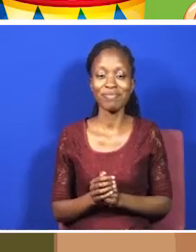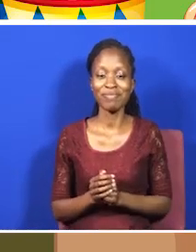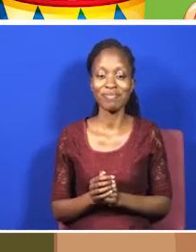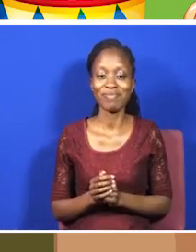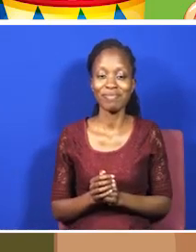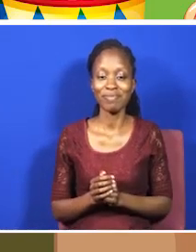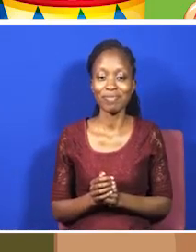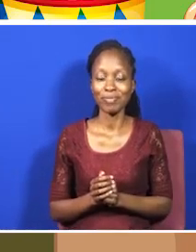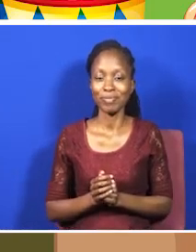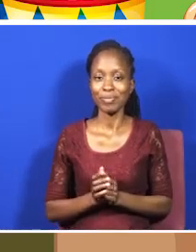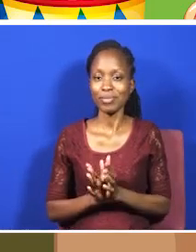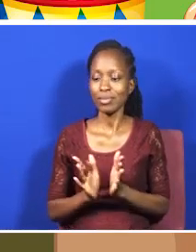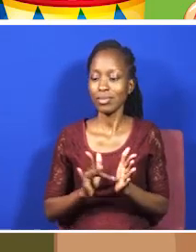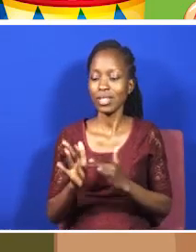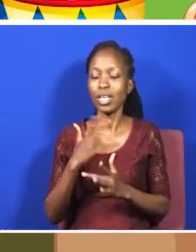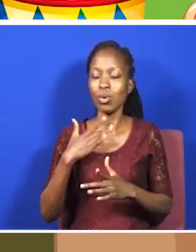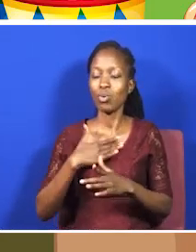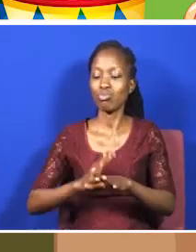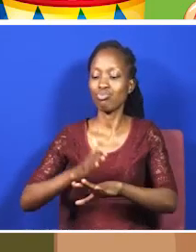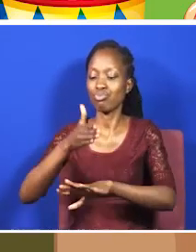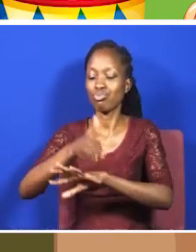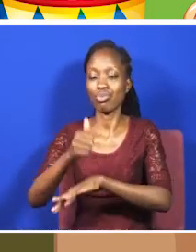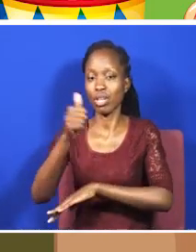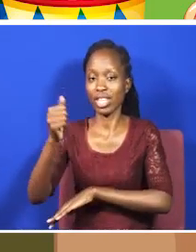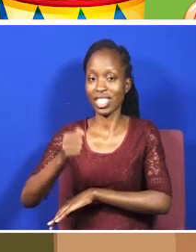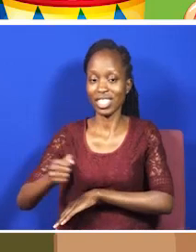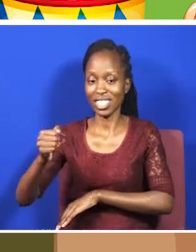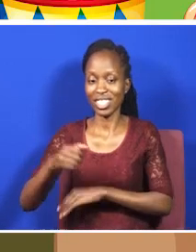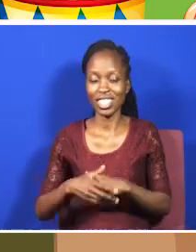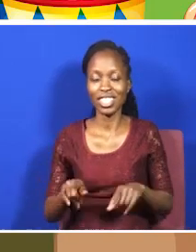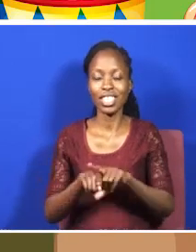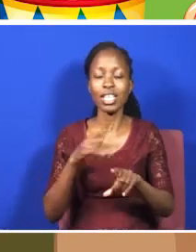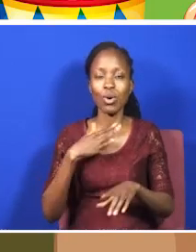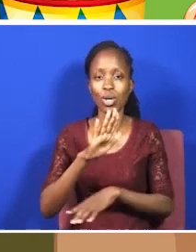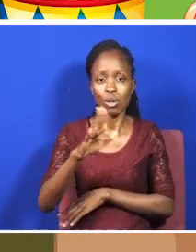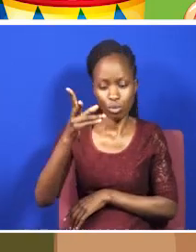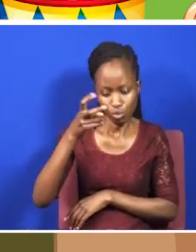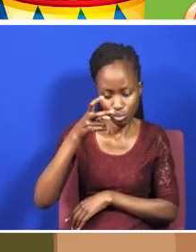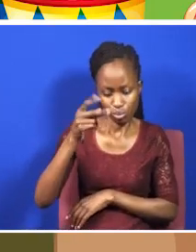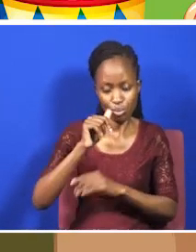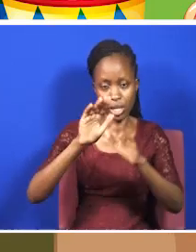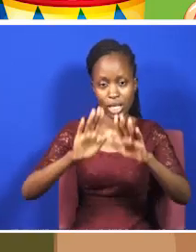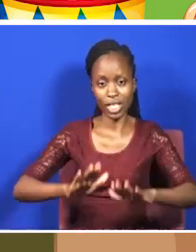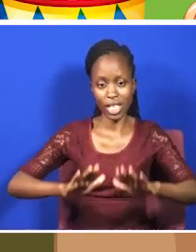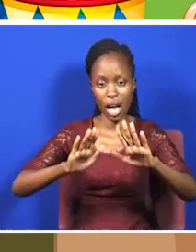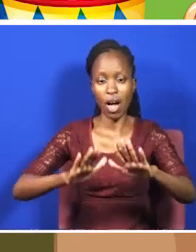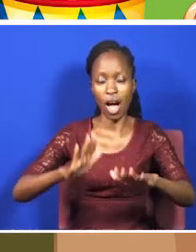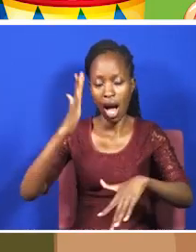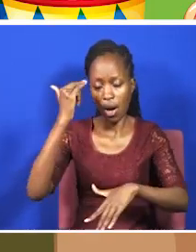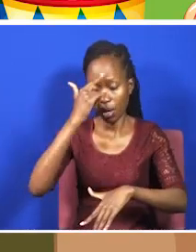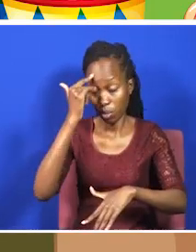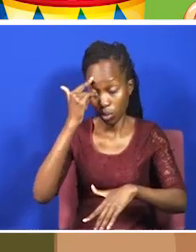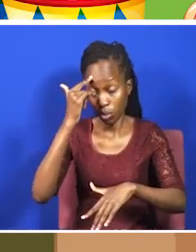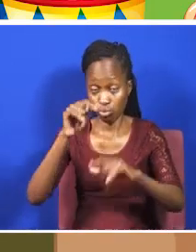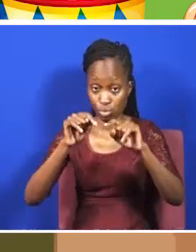disciples made in the lake when they wanted to go on the other side. And I would